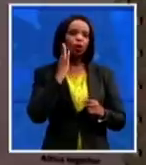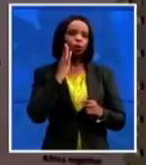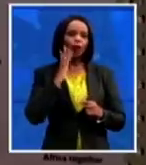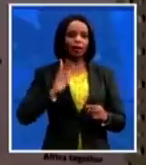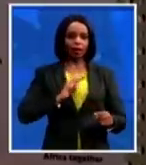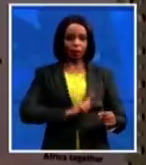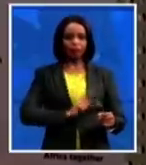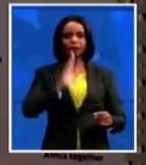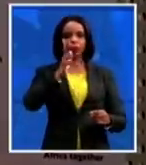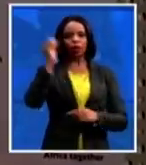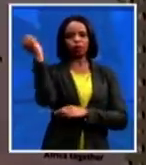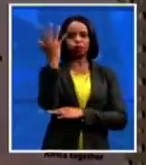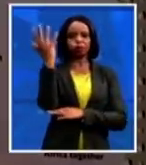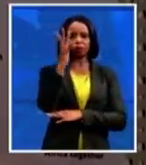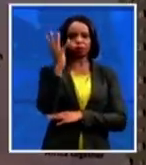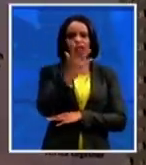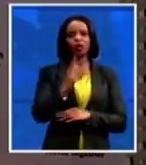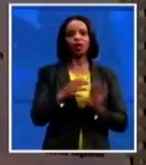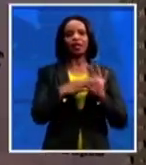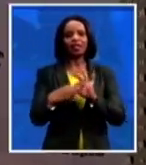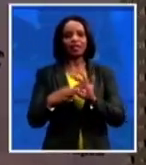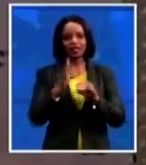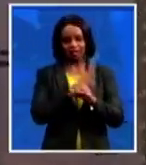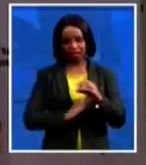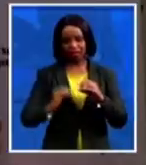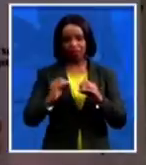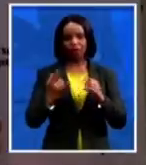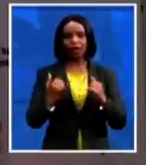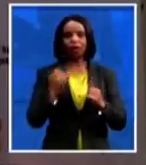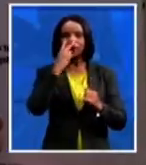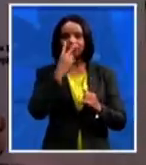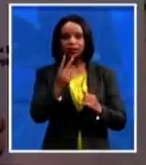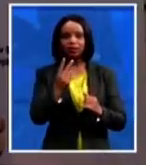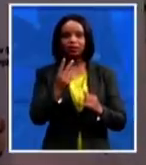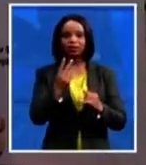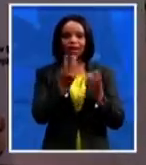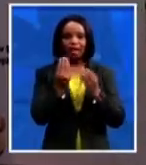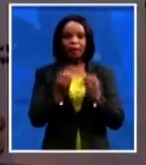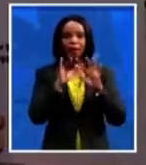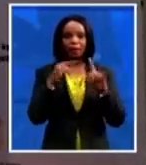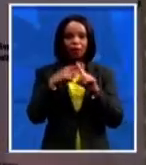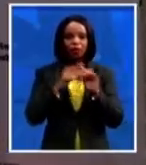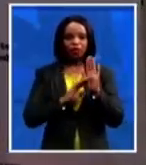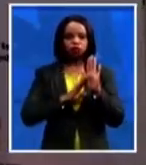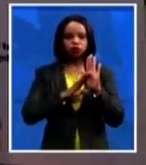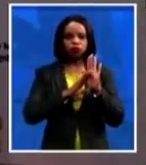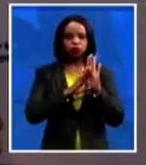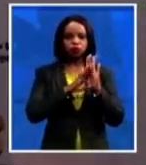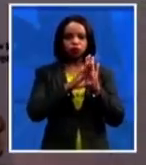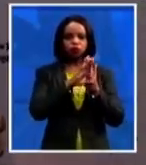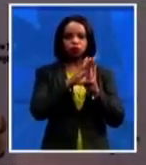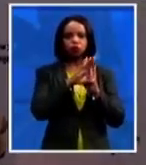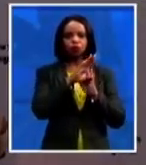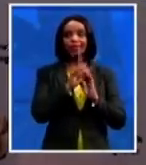increasing COVID-19? Is there a meeting perhaps of the NCCC as well scheduled urgently as the Omicron variant seems to